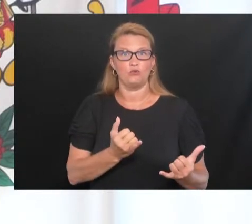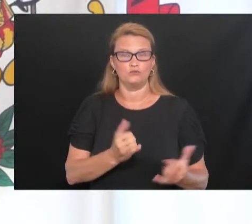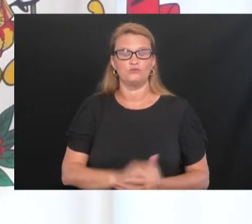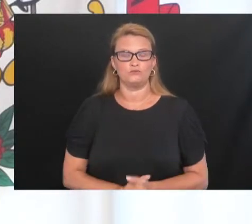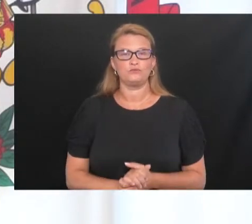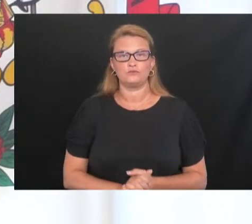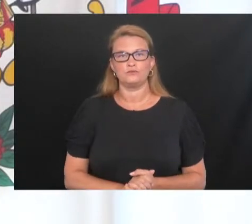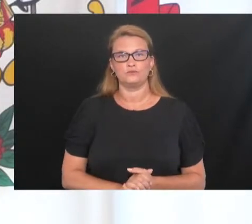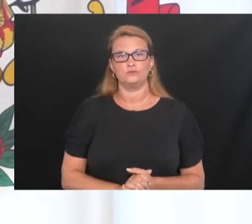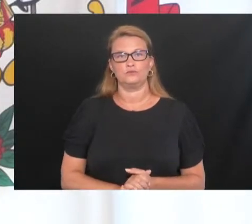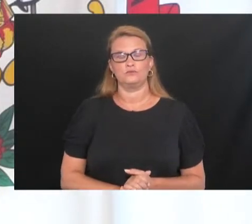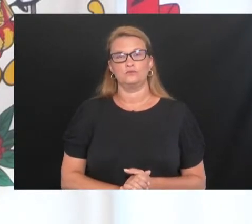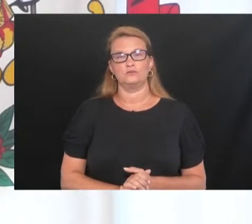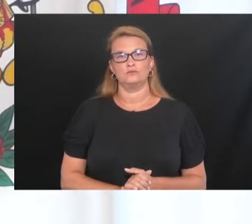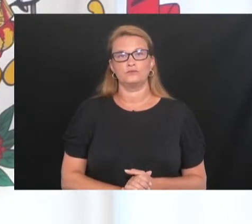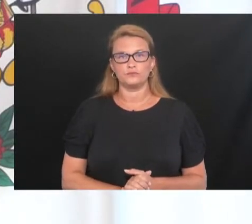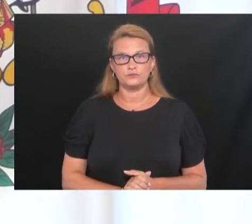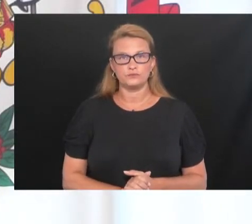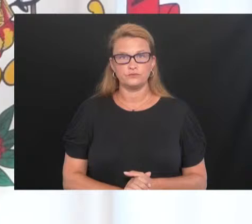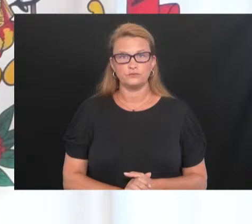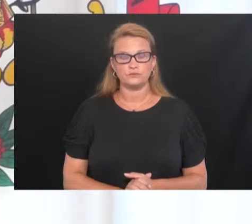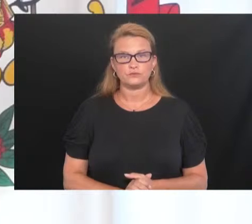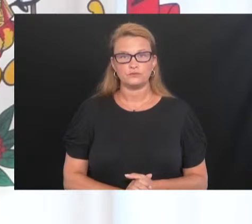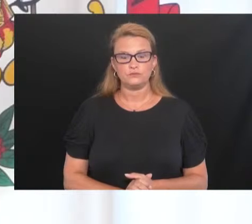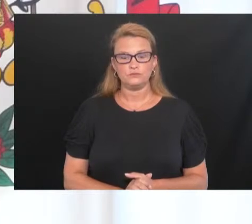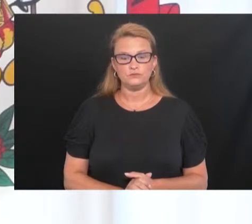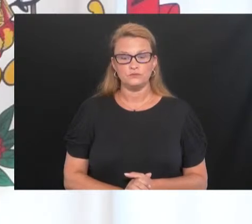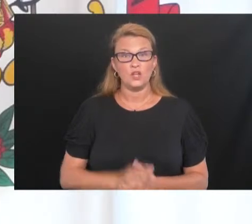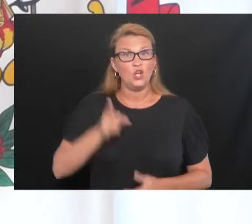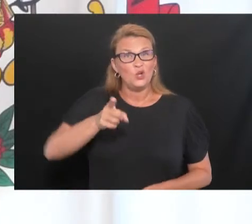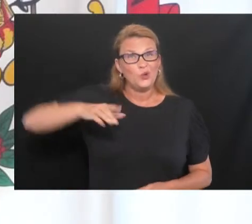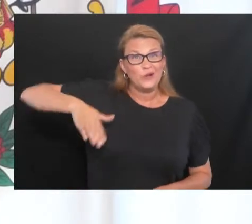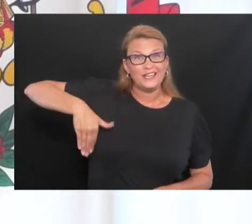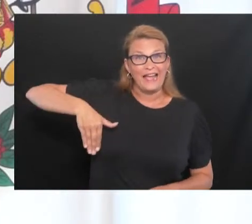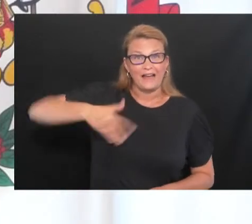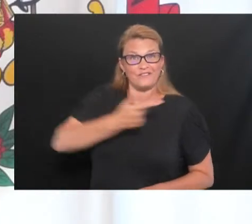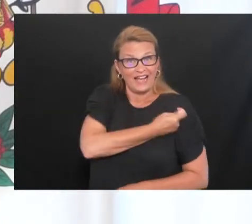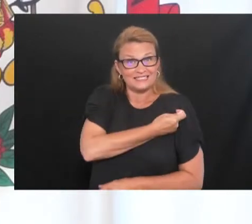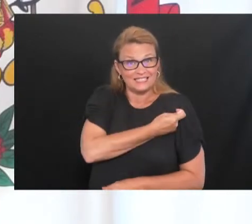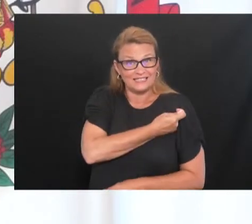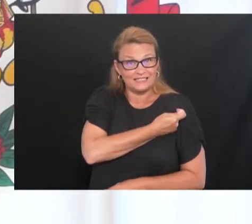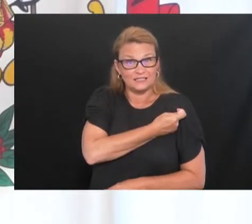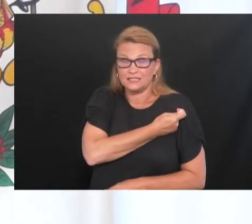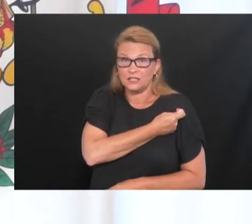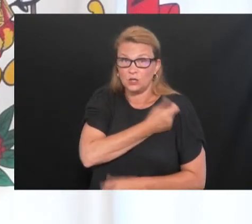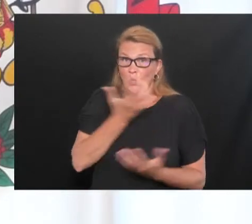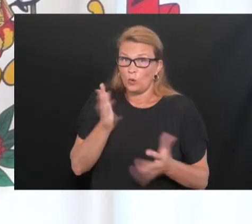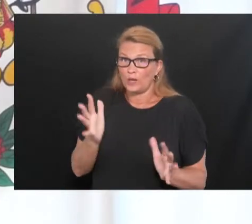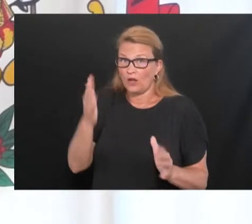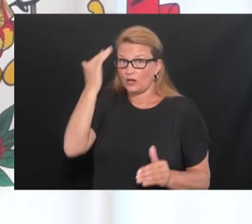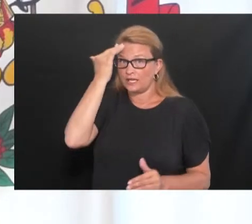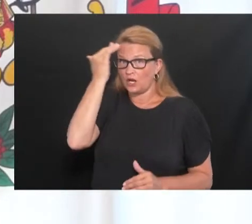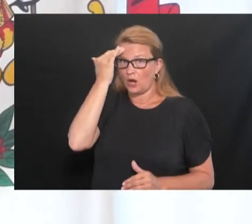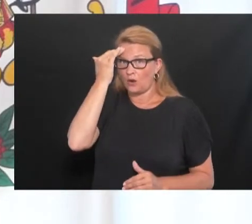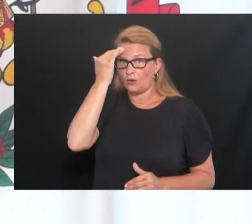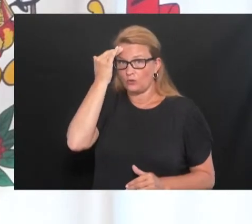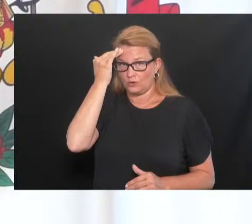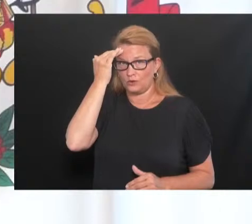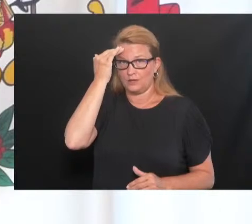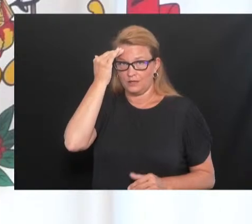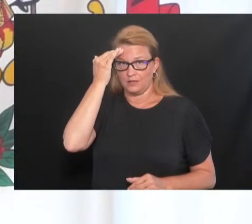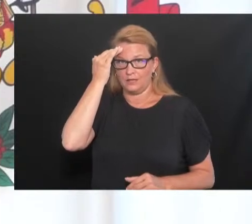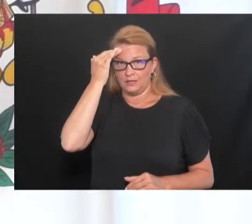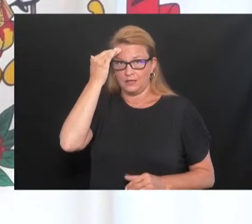In addition to that, if you've not been vaccinated, we all know that as time